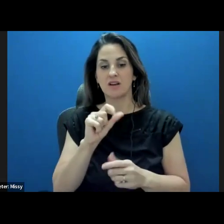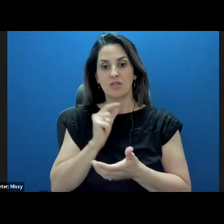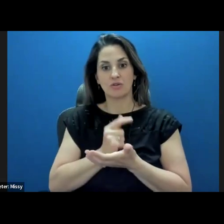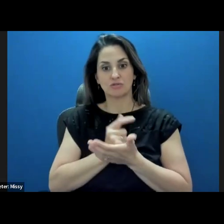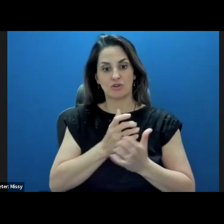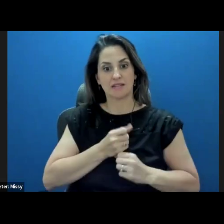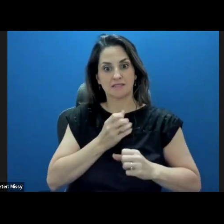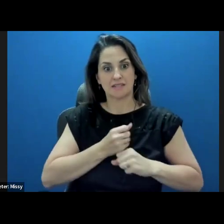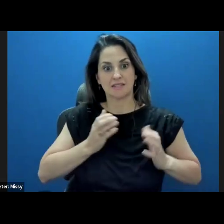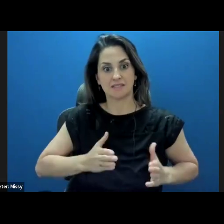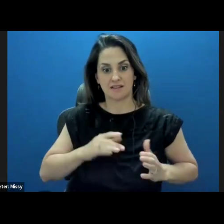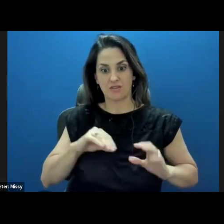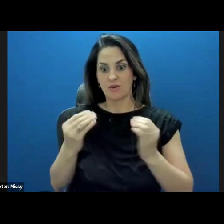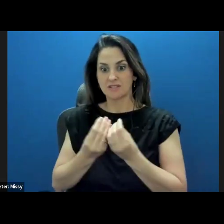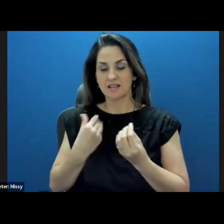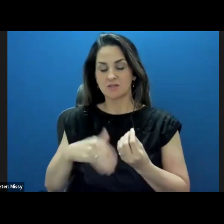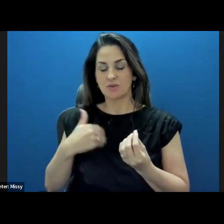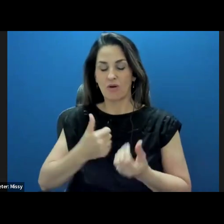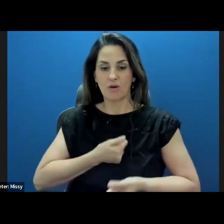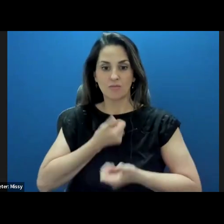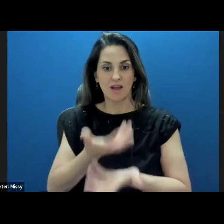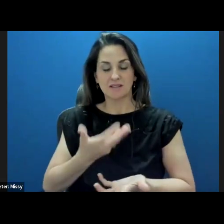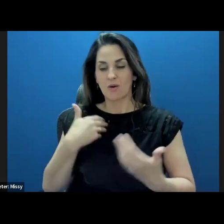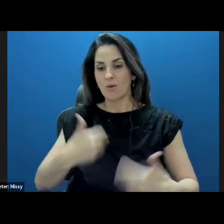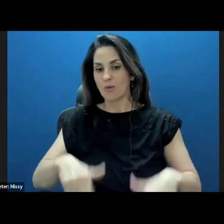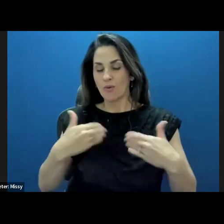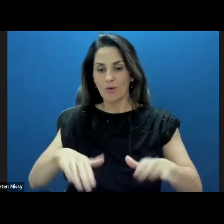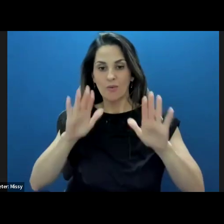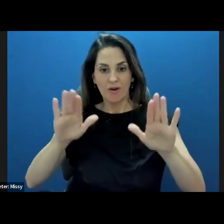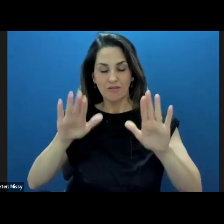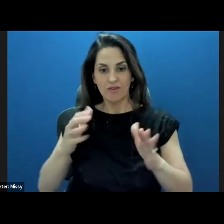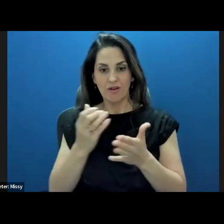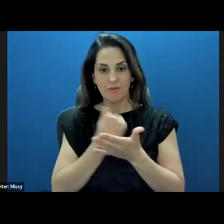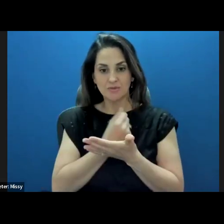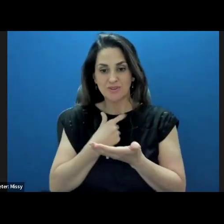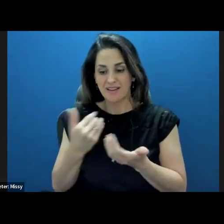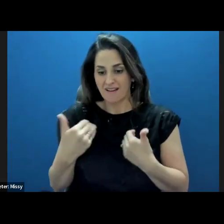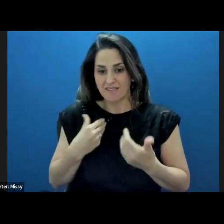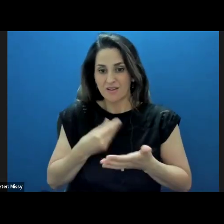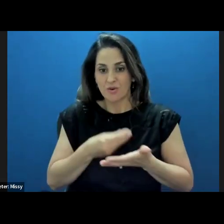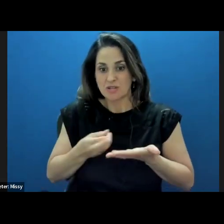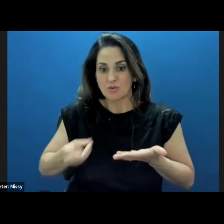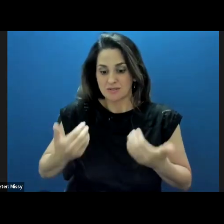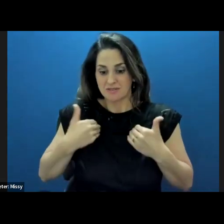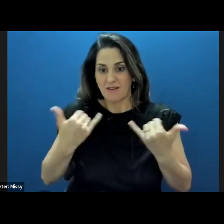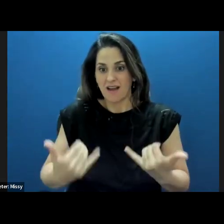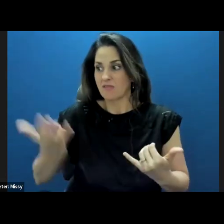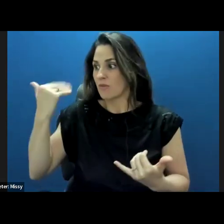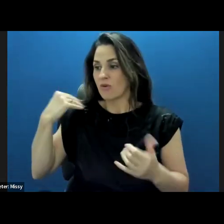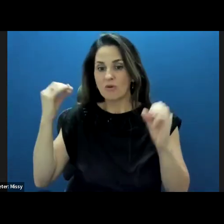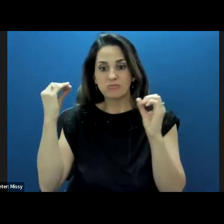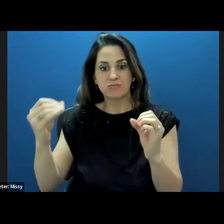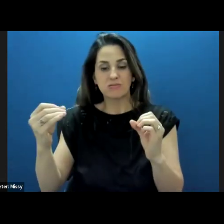funded organizations expressed what an amazing opportunity it was to have the resources that they hadn't had before to do